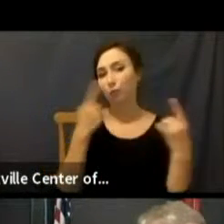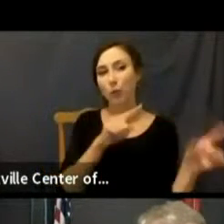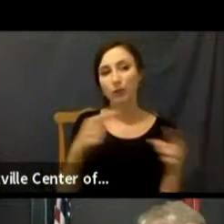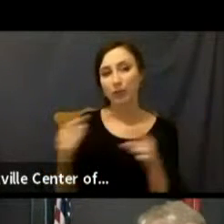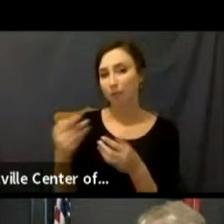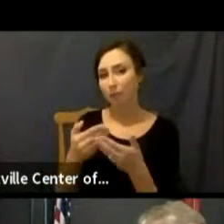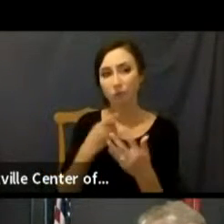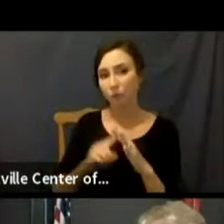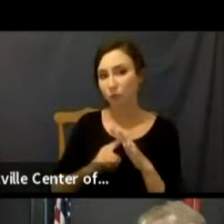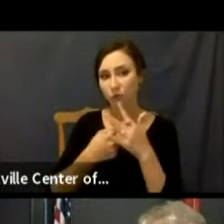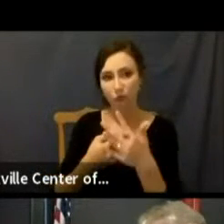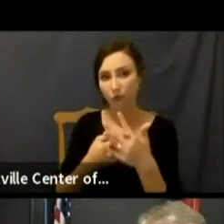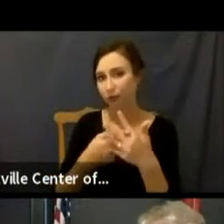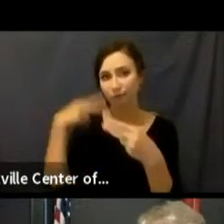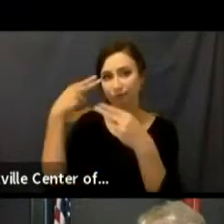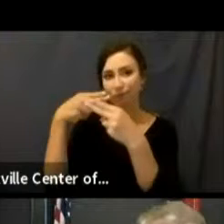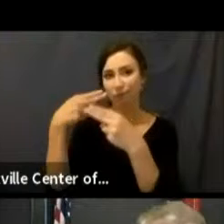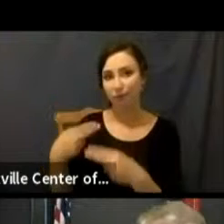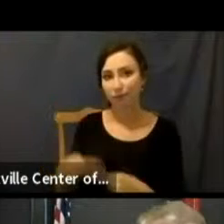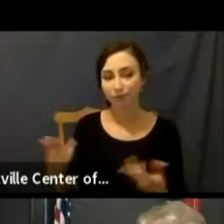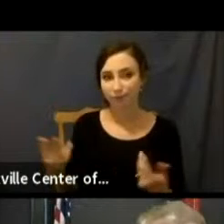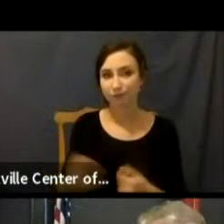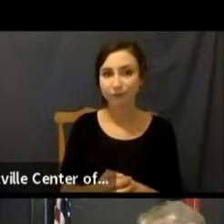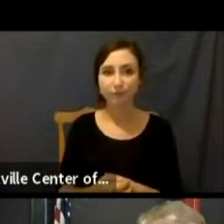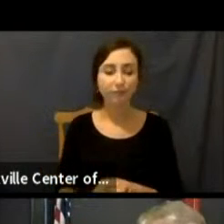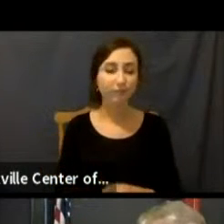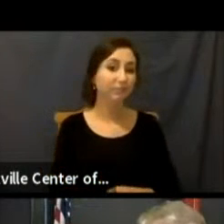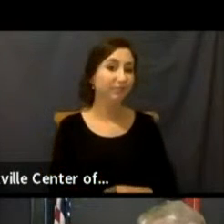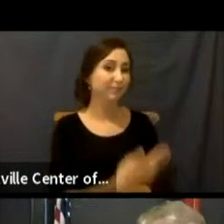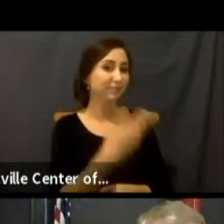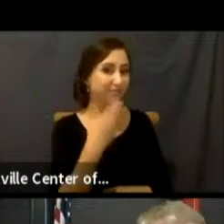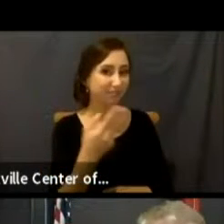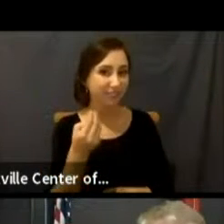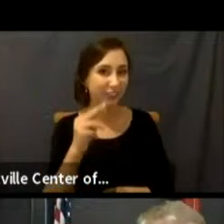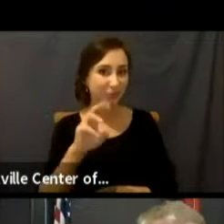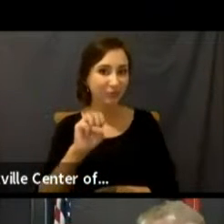before you started calling for a vote. Got it. Thank you, Mr. Sanders.